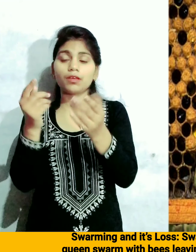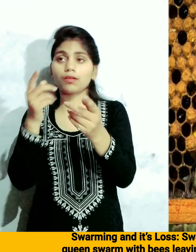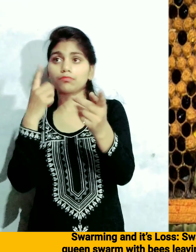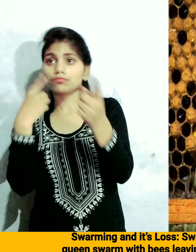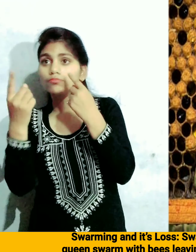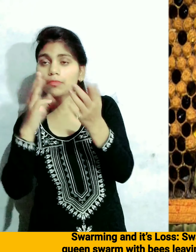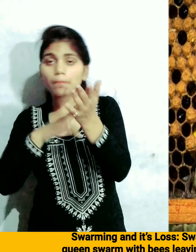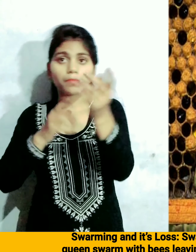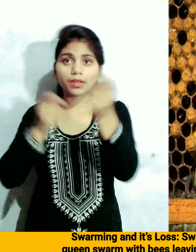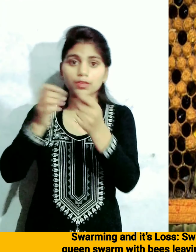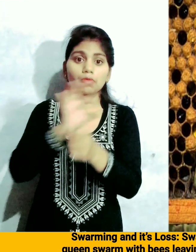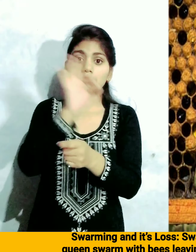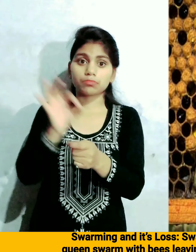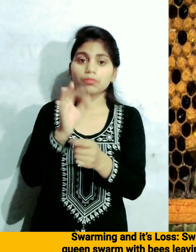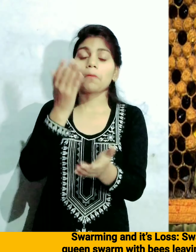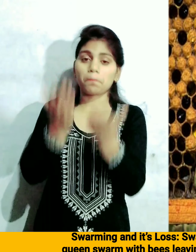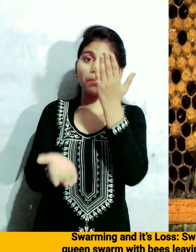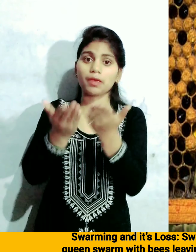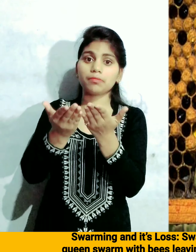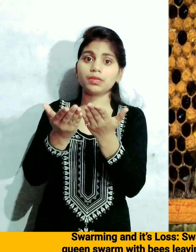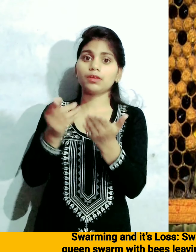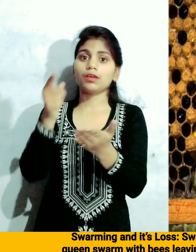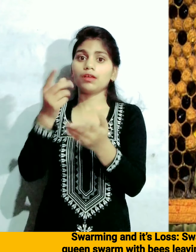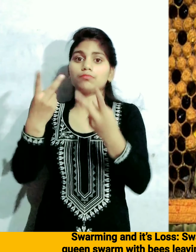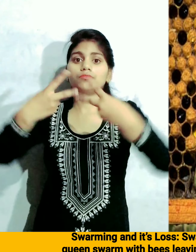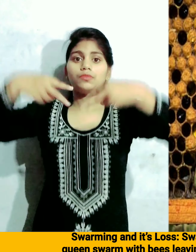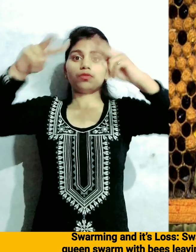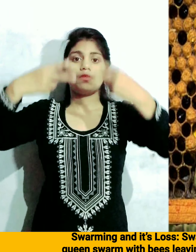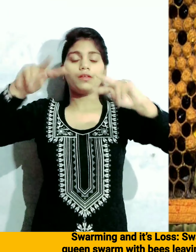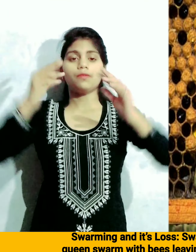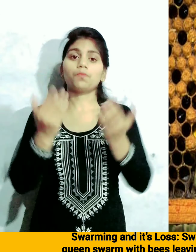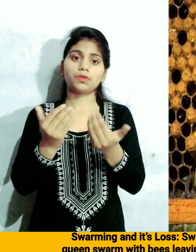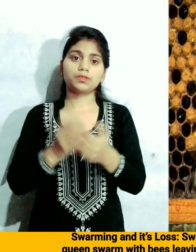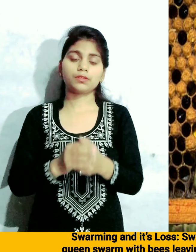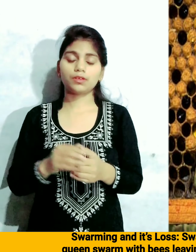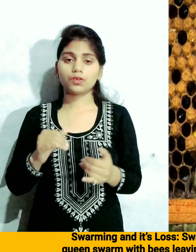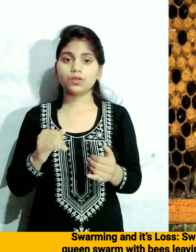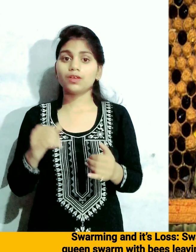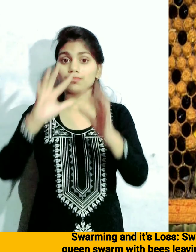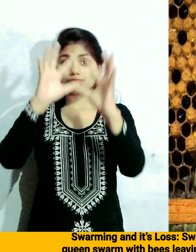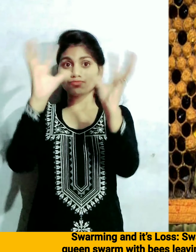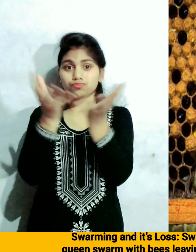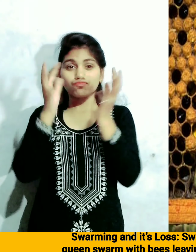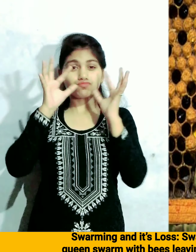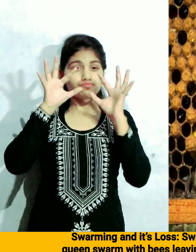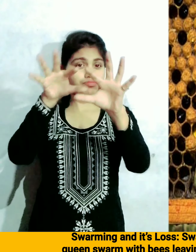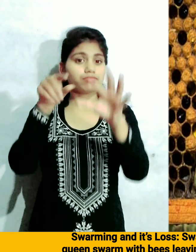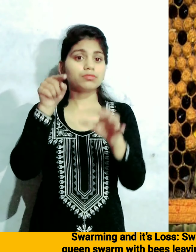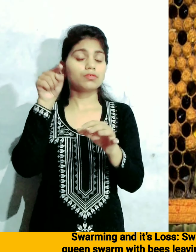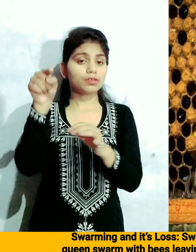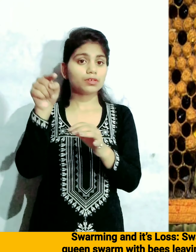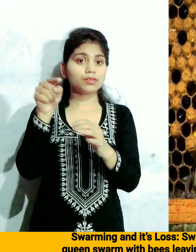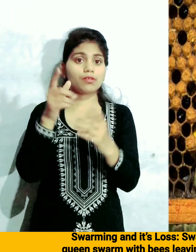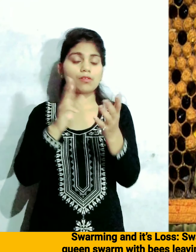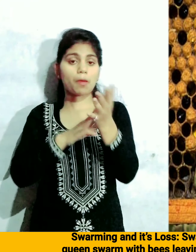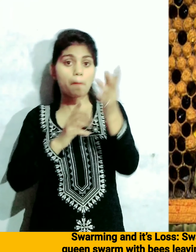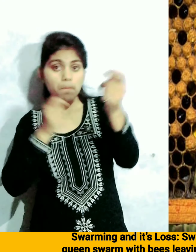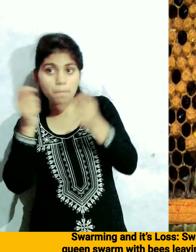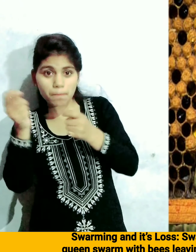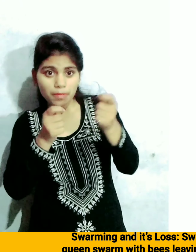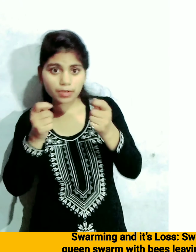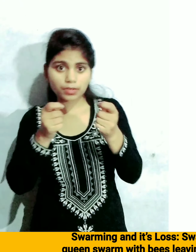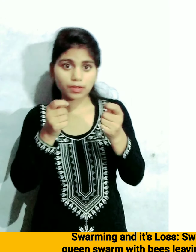on dwindling. So manage the colonies properly to avoid